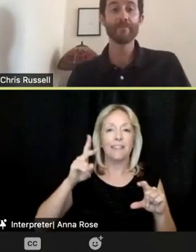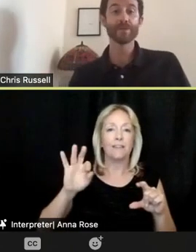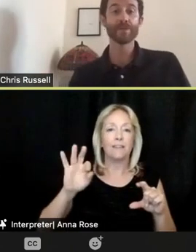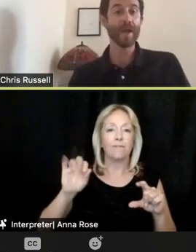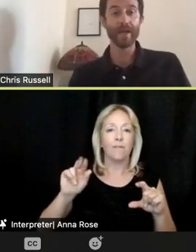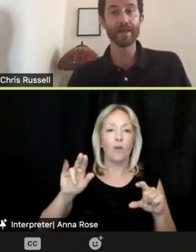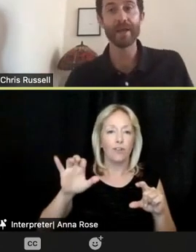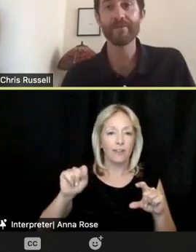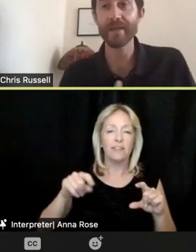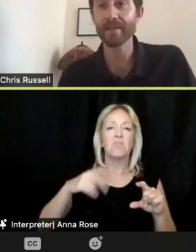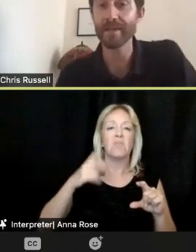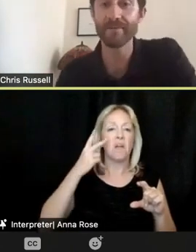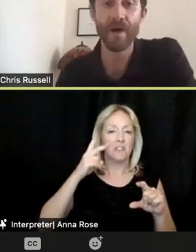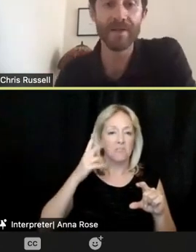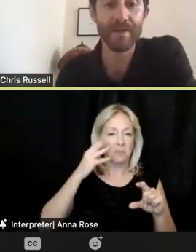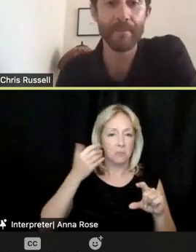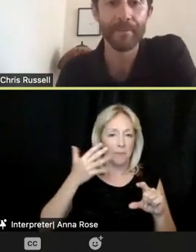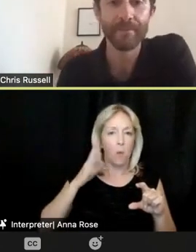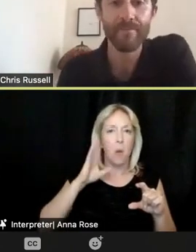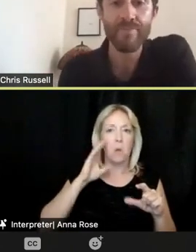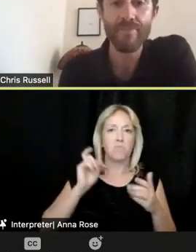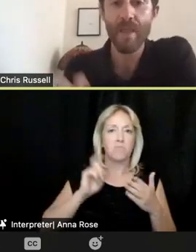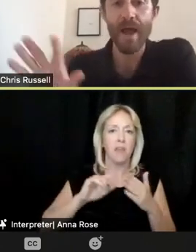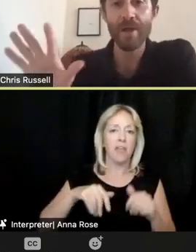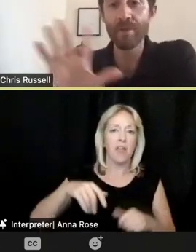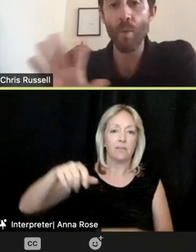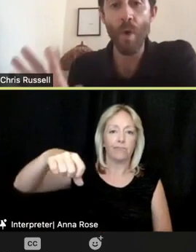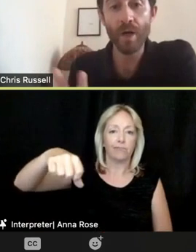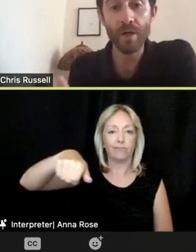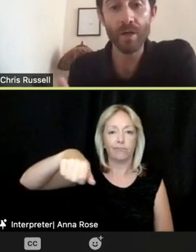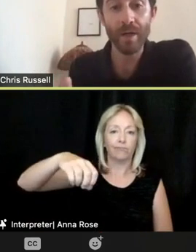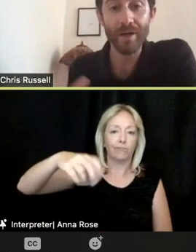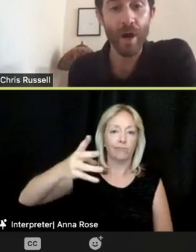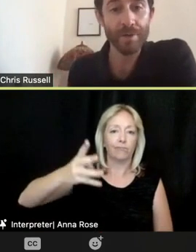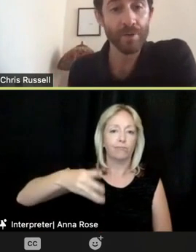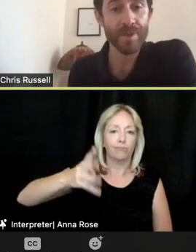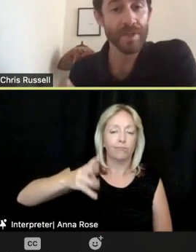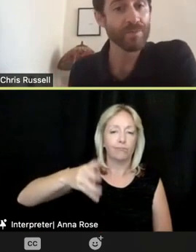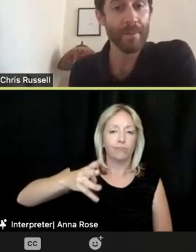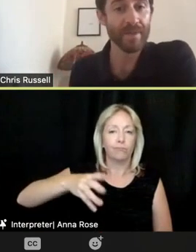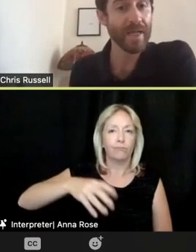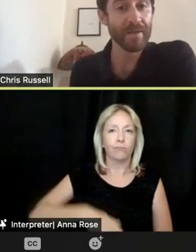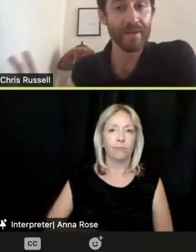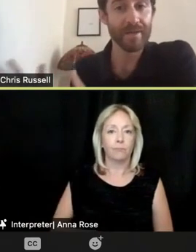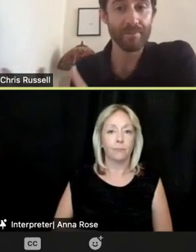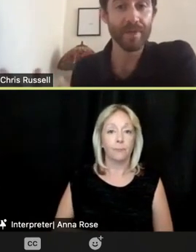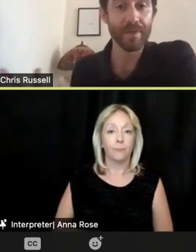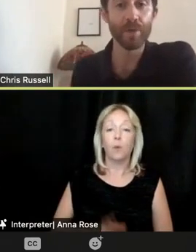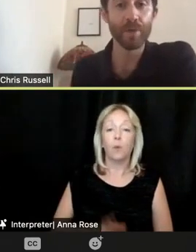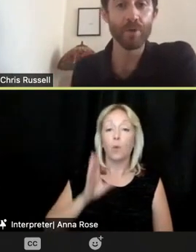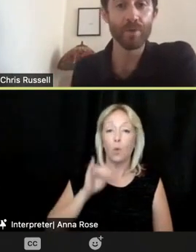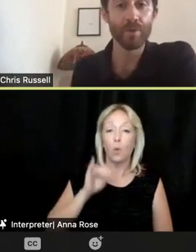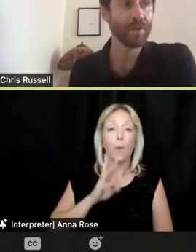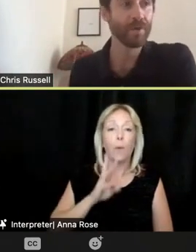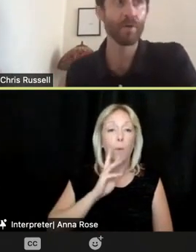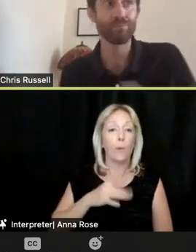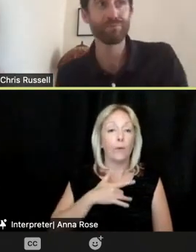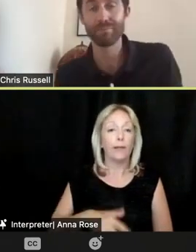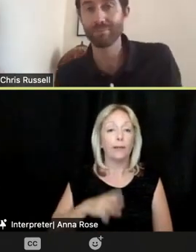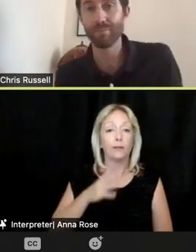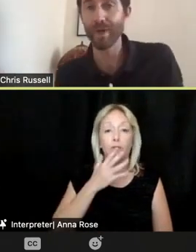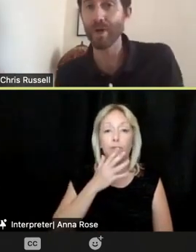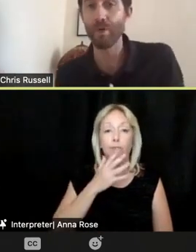like that, so I can identify that that's a faucet. I know that water in cartoons is represented as being blue,